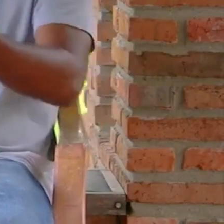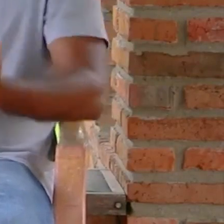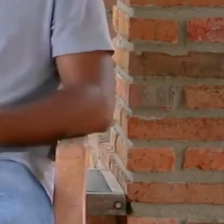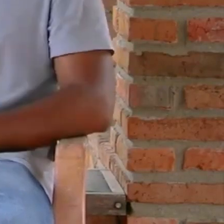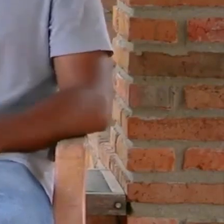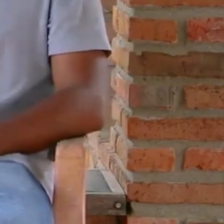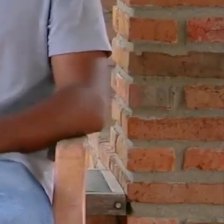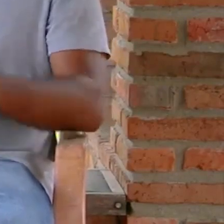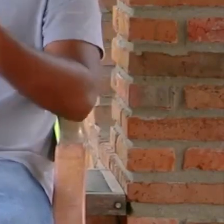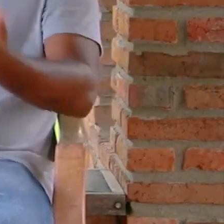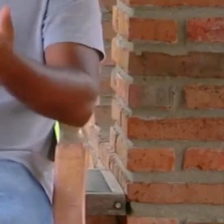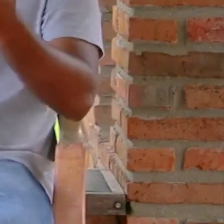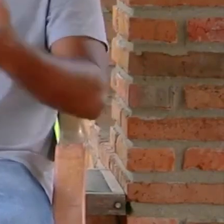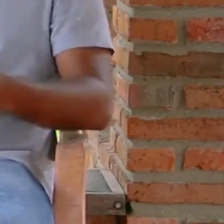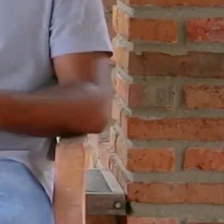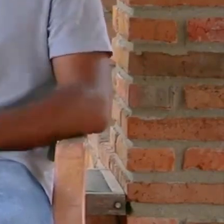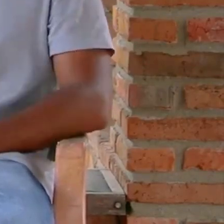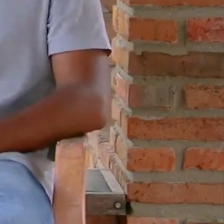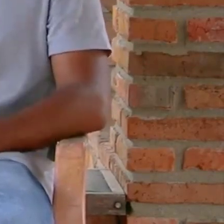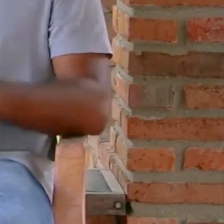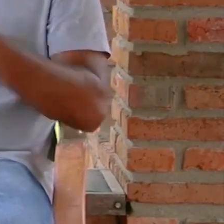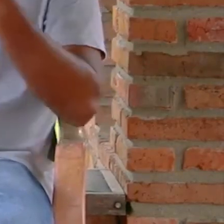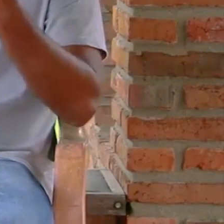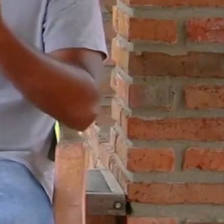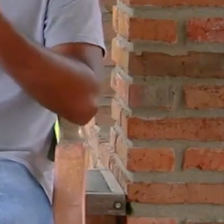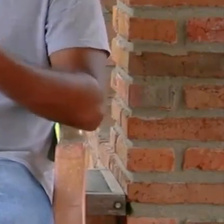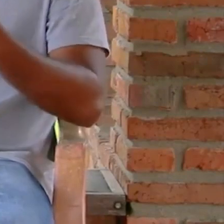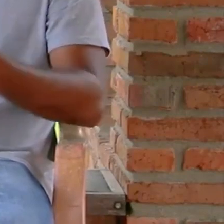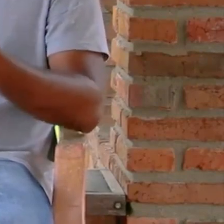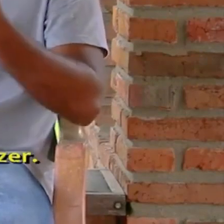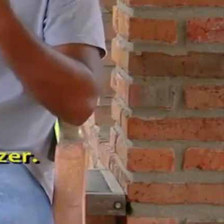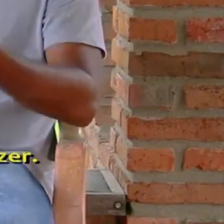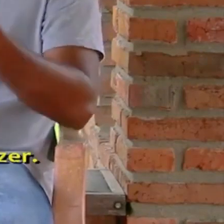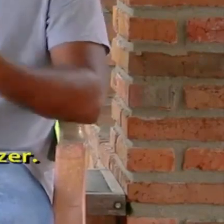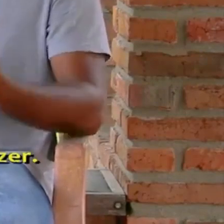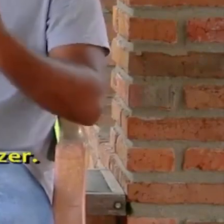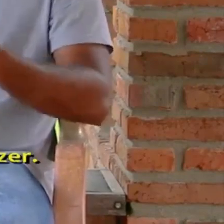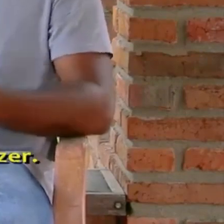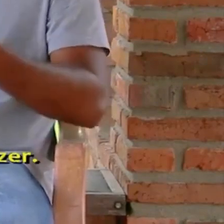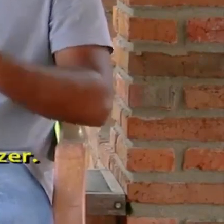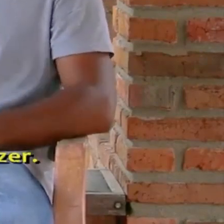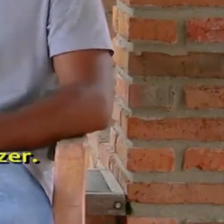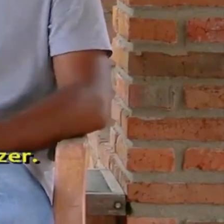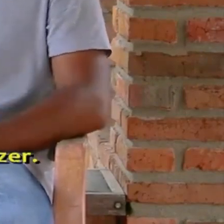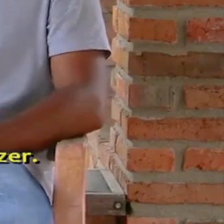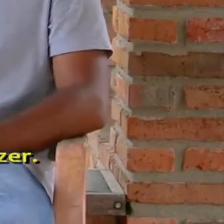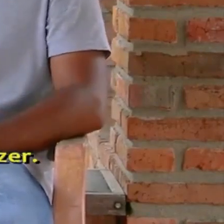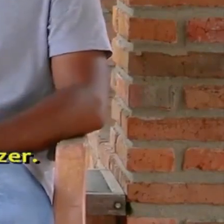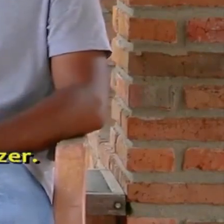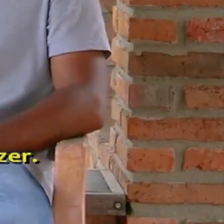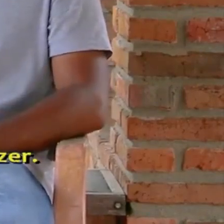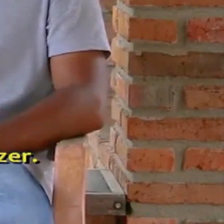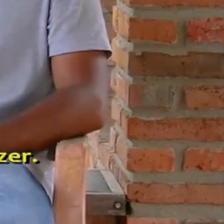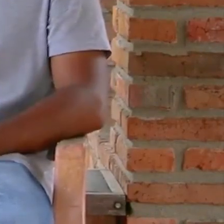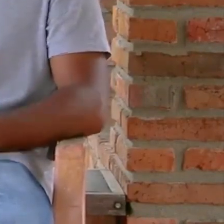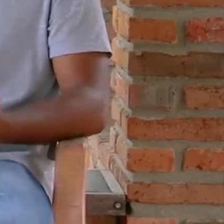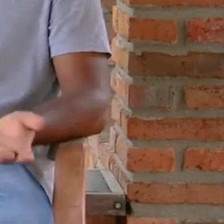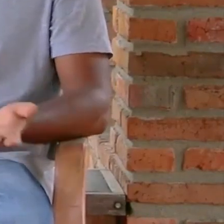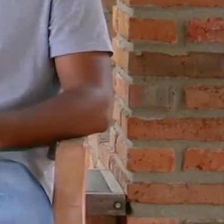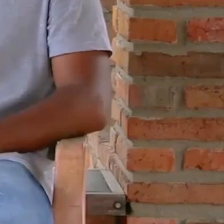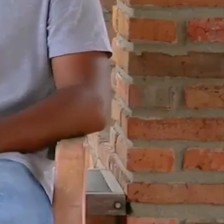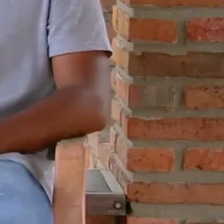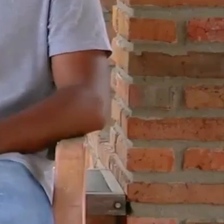Krishna community, but was much, much bigger. So I have experience in living in a community like this, and especially here, I really